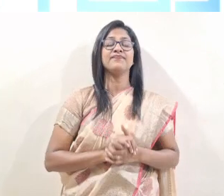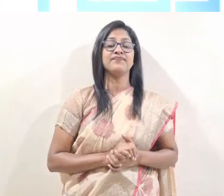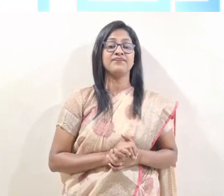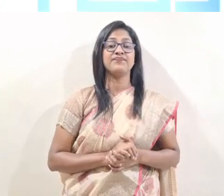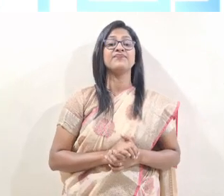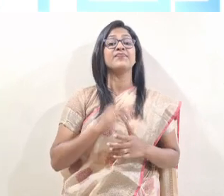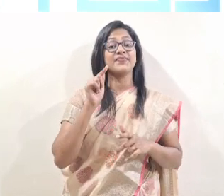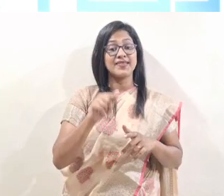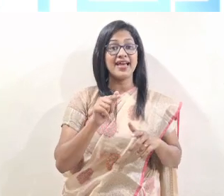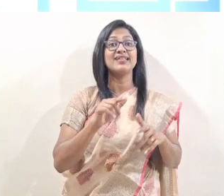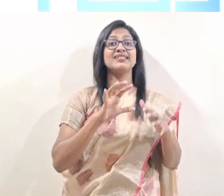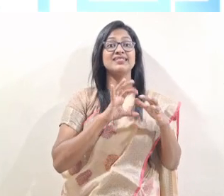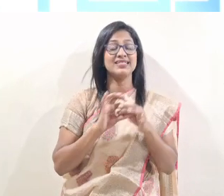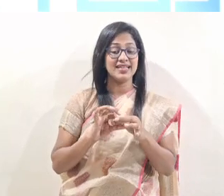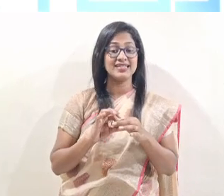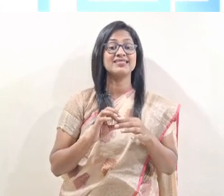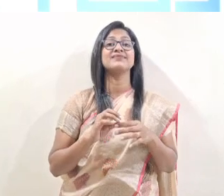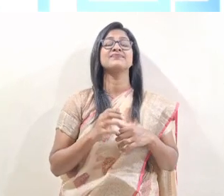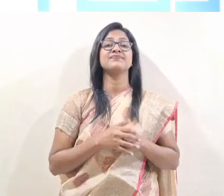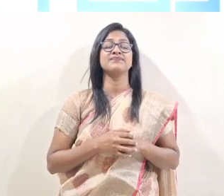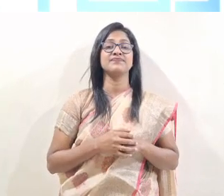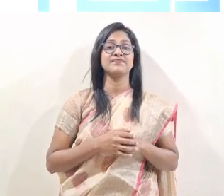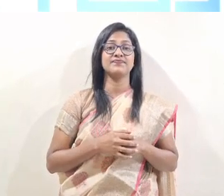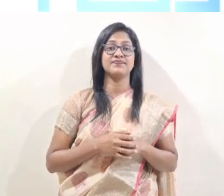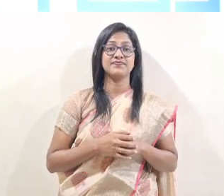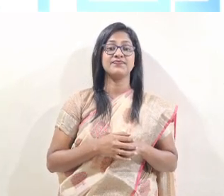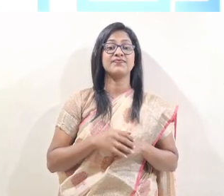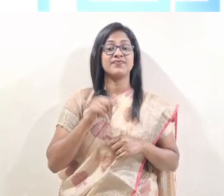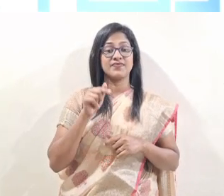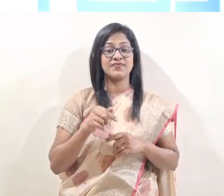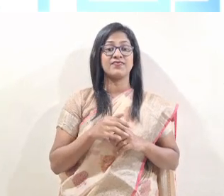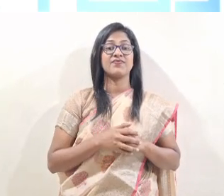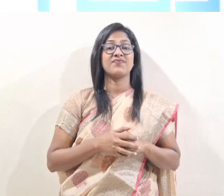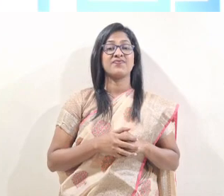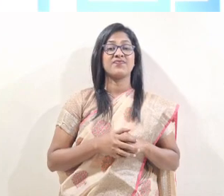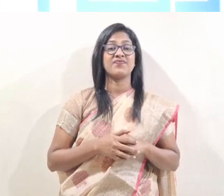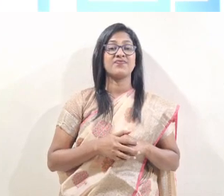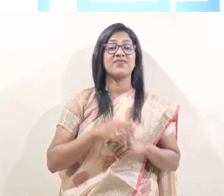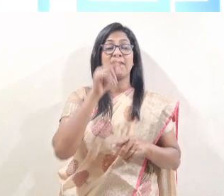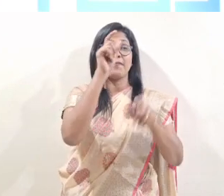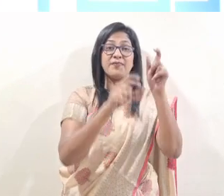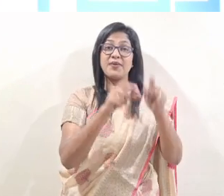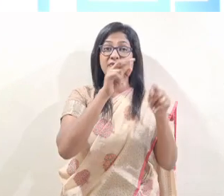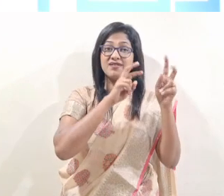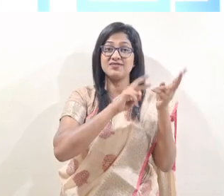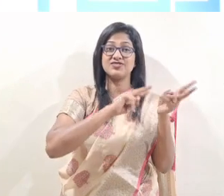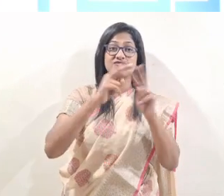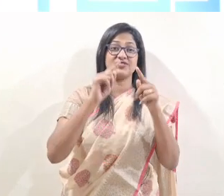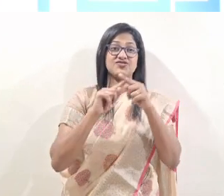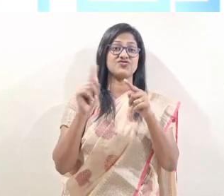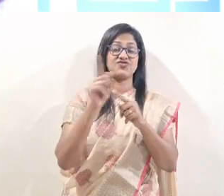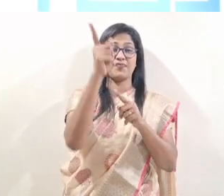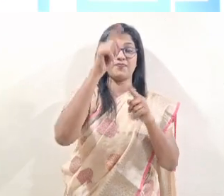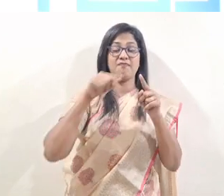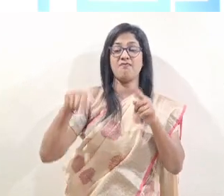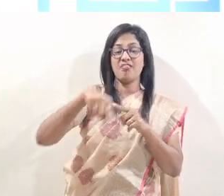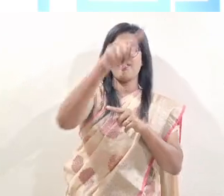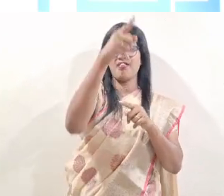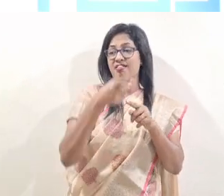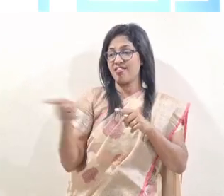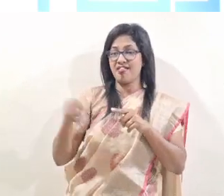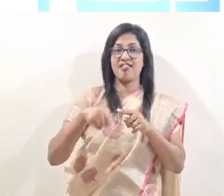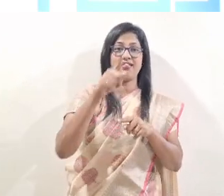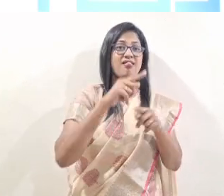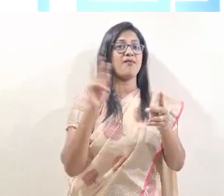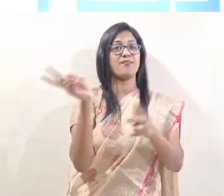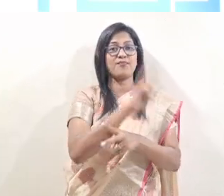this has led to significant increase in passenger trips on both the lines after the interchange